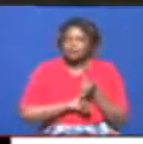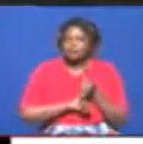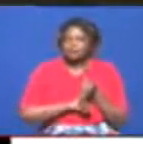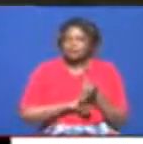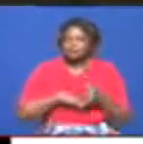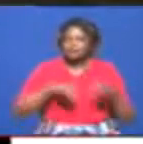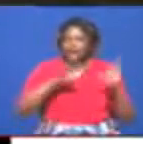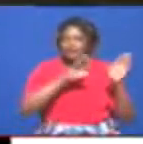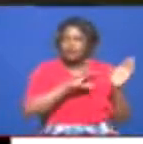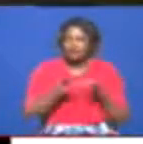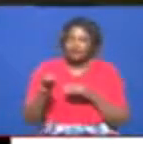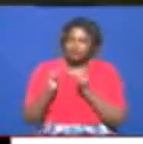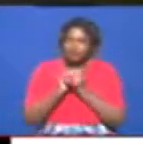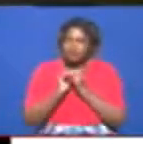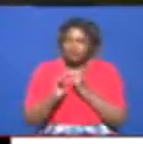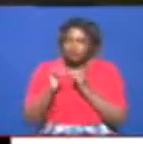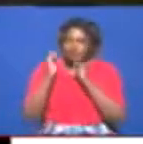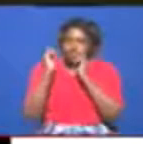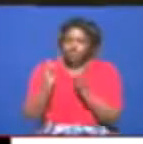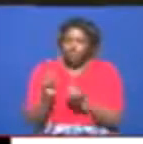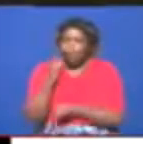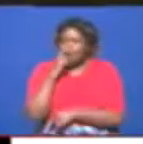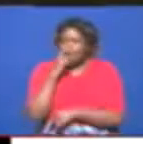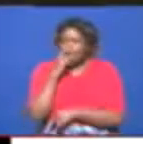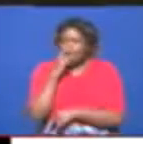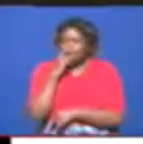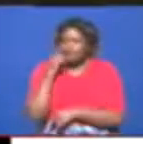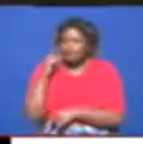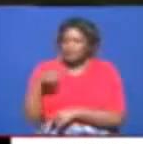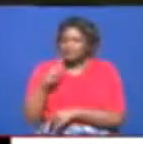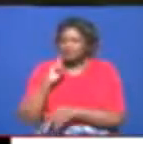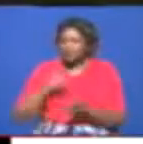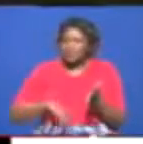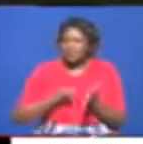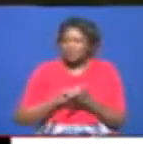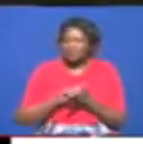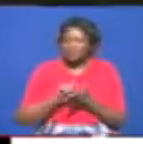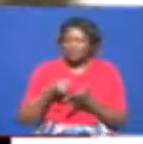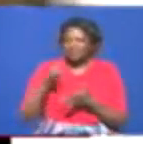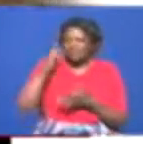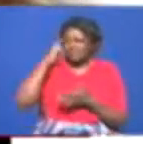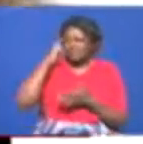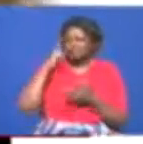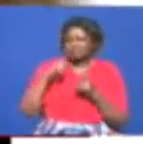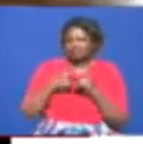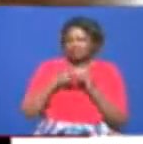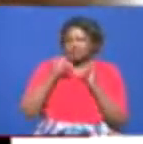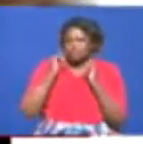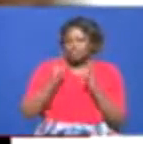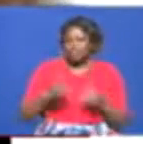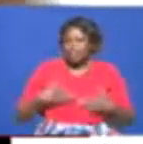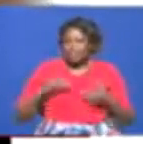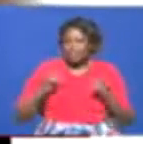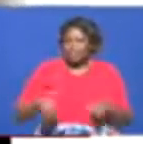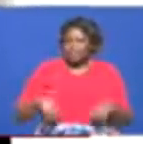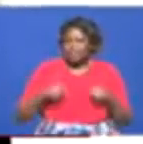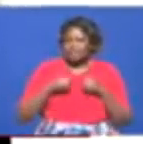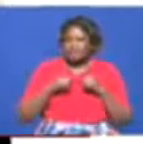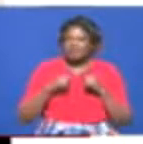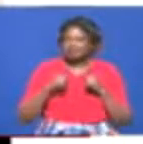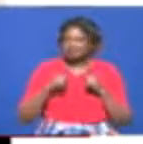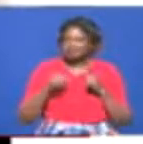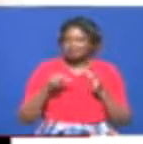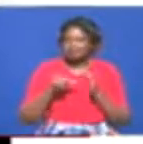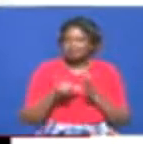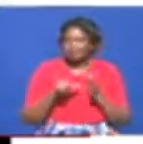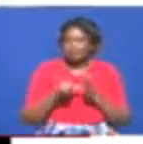new matrimonial home. According to Marie, what she thought would be the beginning of a new happy life turned out to be the